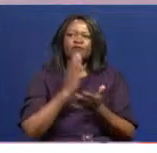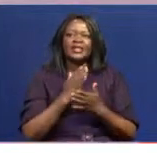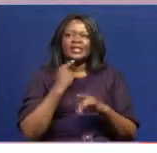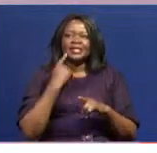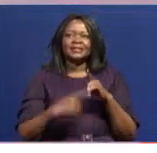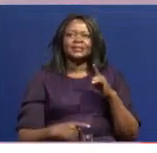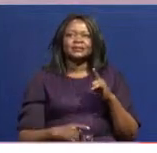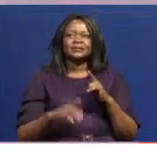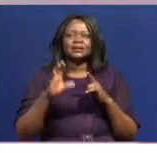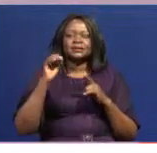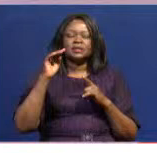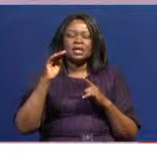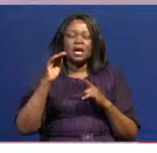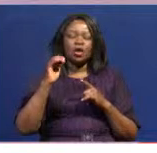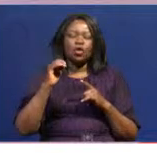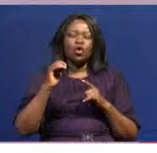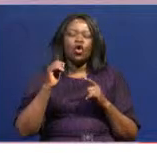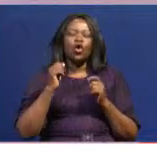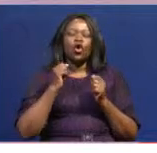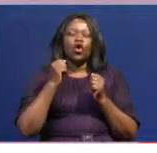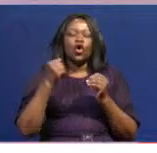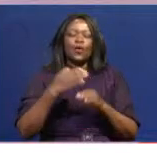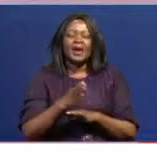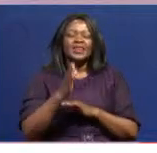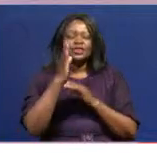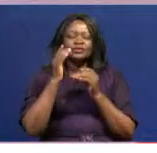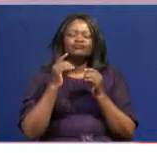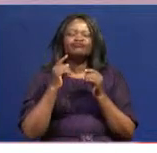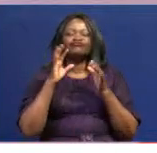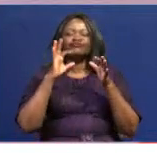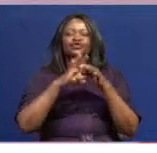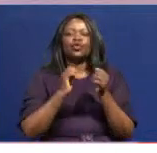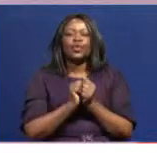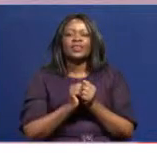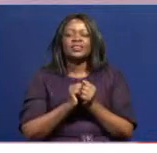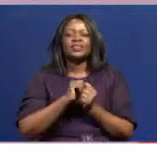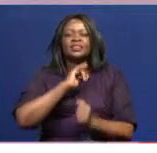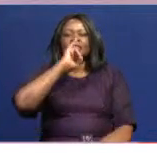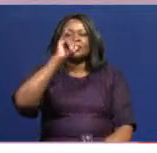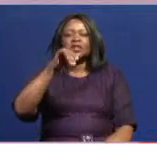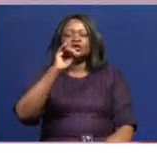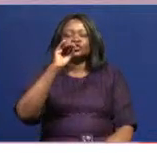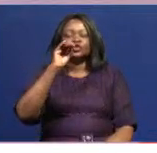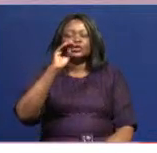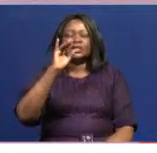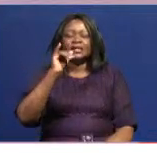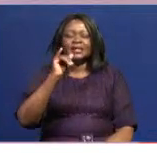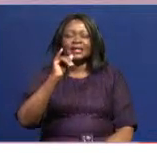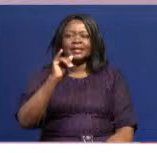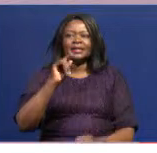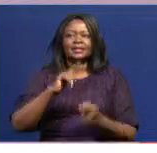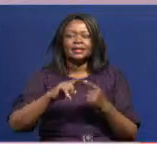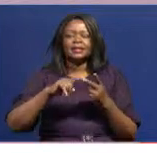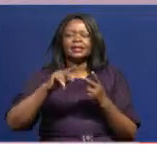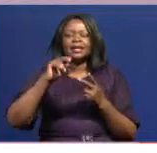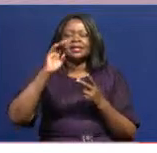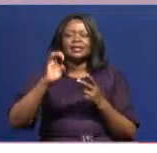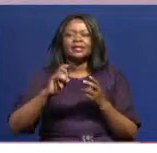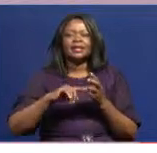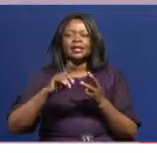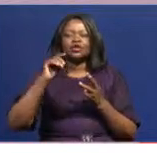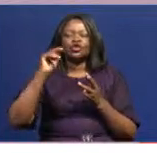year's Chicago Marathon. Chepngetich will be joined by Joyciline Jepkosgei, Irene Cheptai and